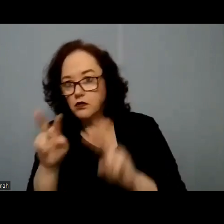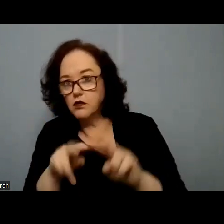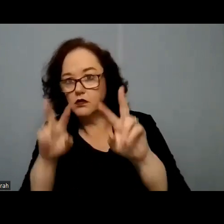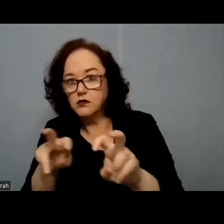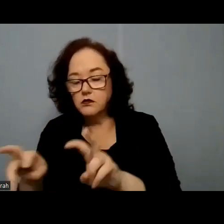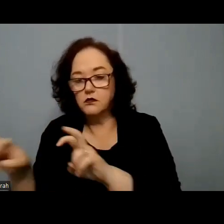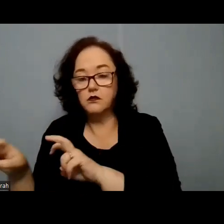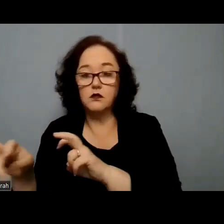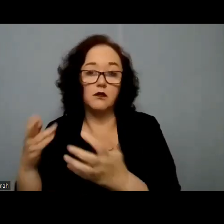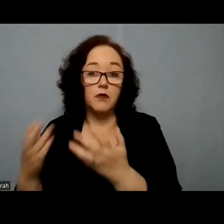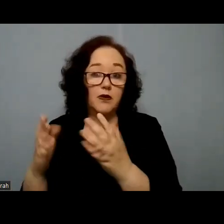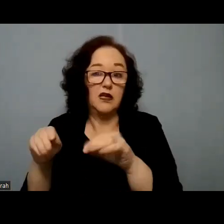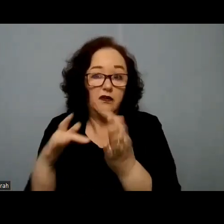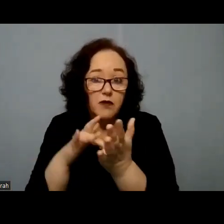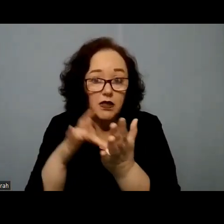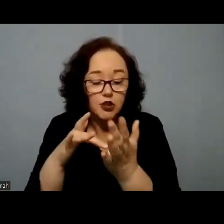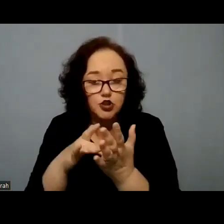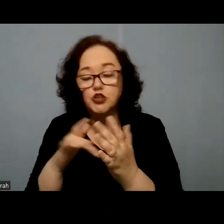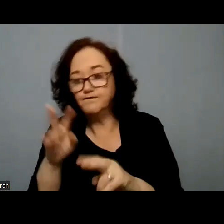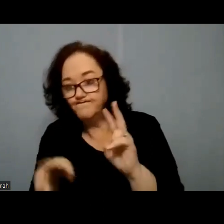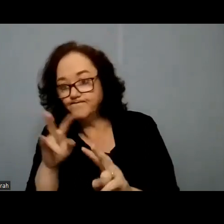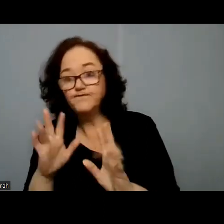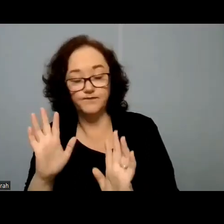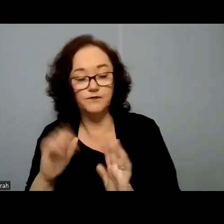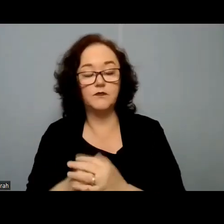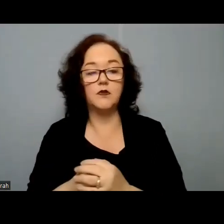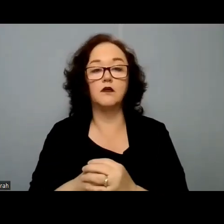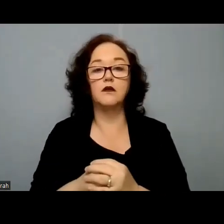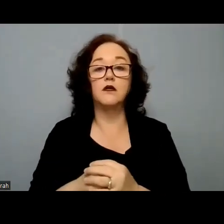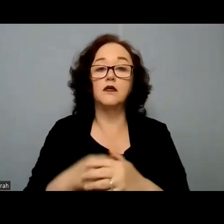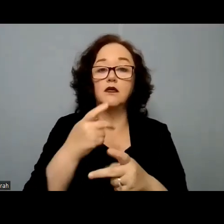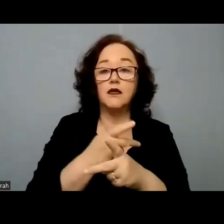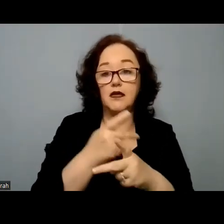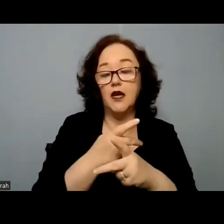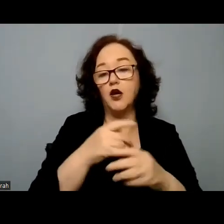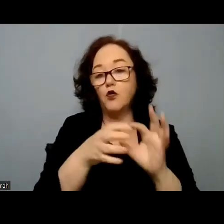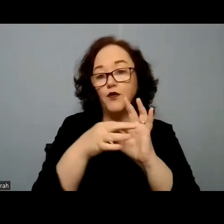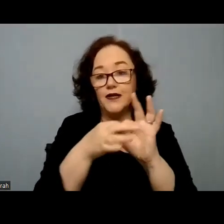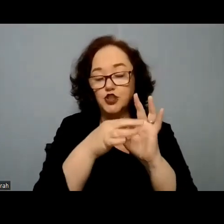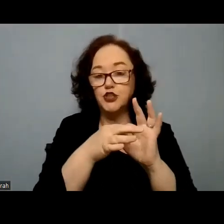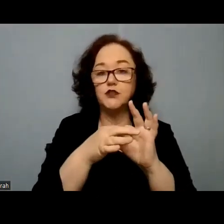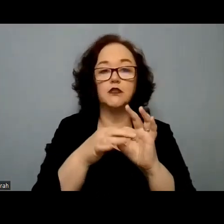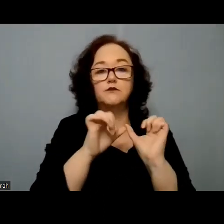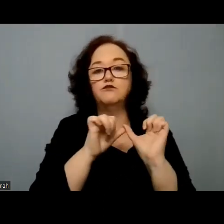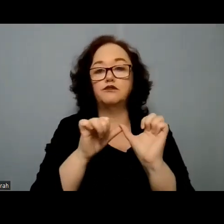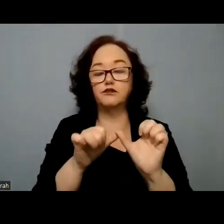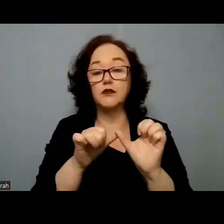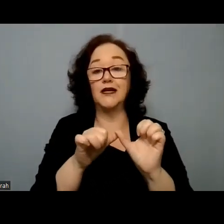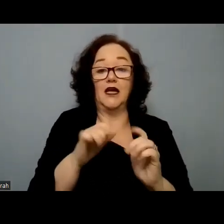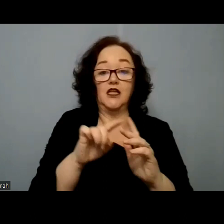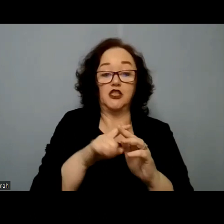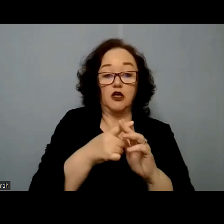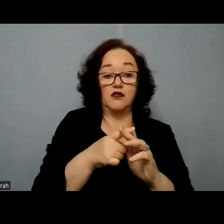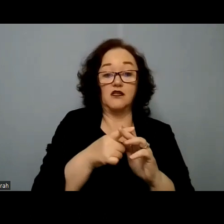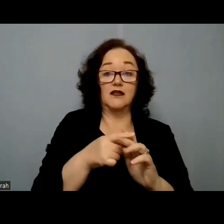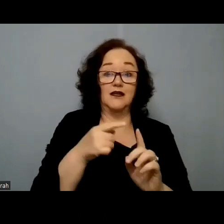medication management. But service coordination and care coordination goes on from the point we receive the individual to ensure the team